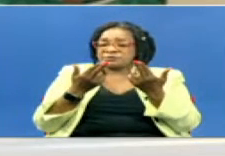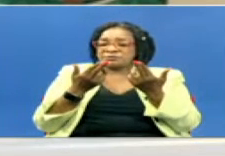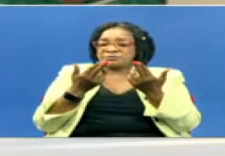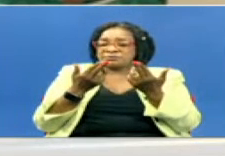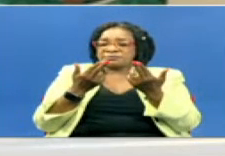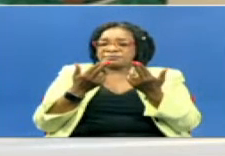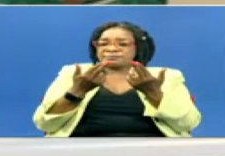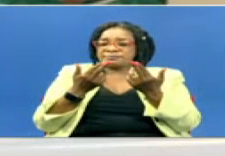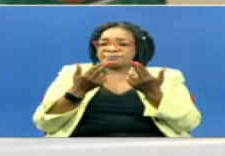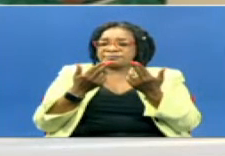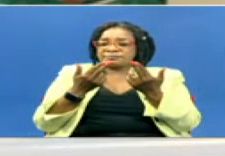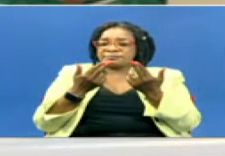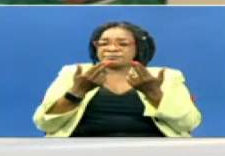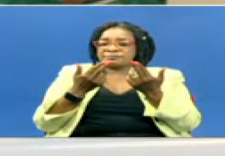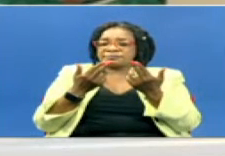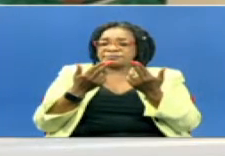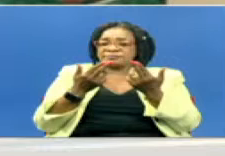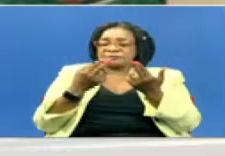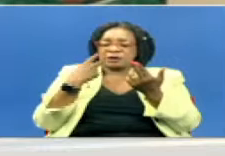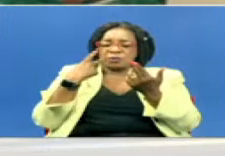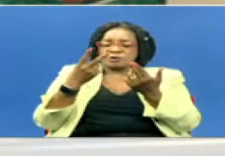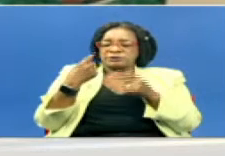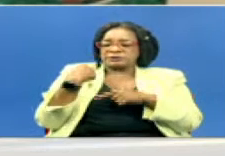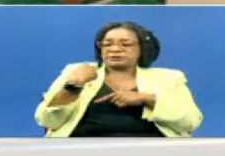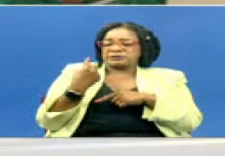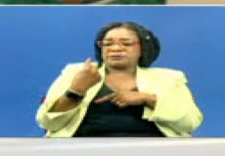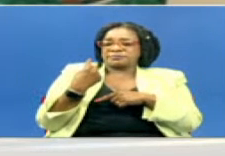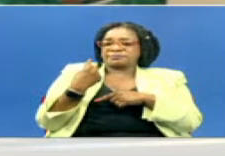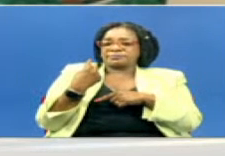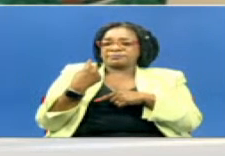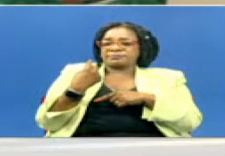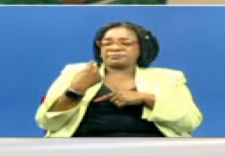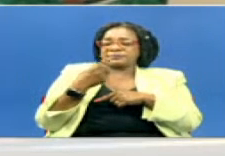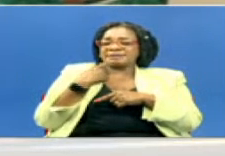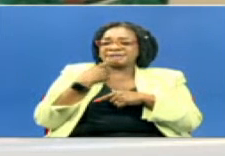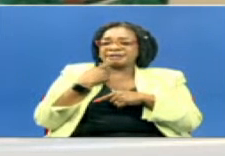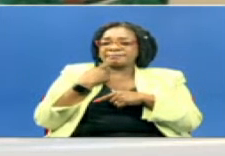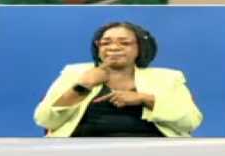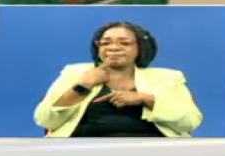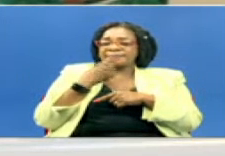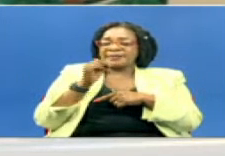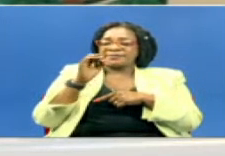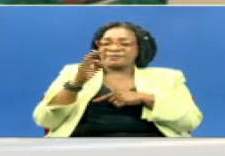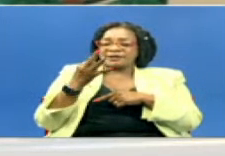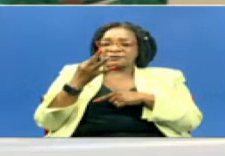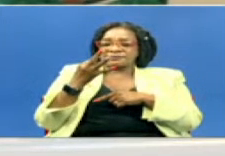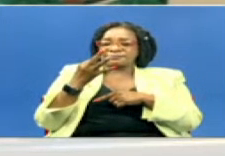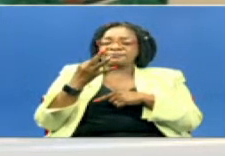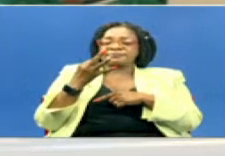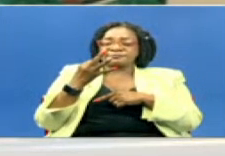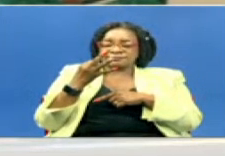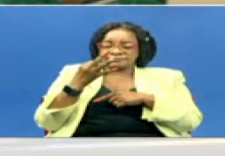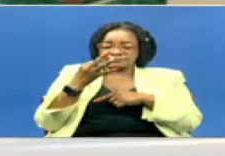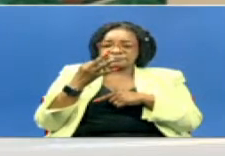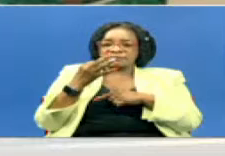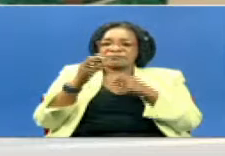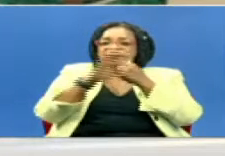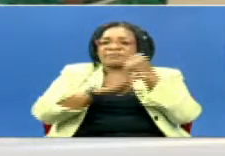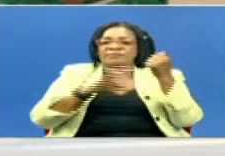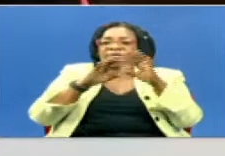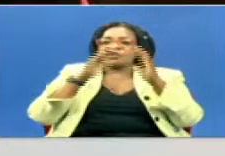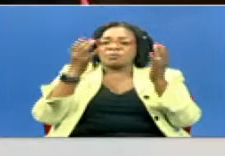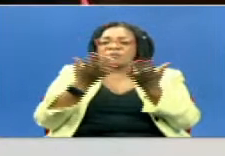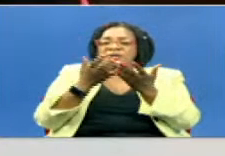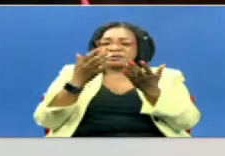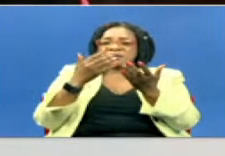which I watched yesterday, indicates that a third of the countries of the world are going through recession.